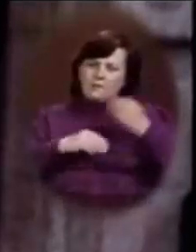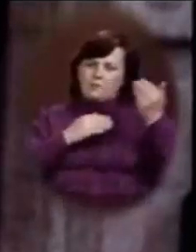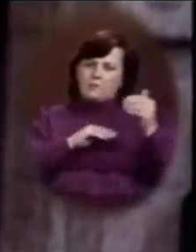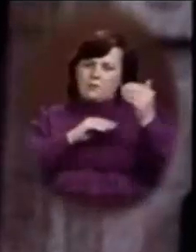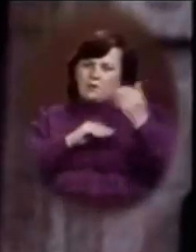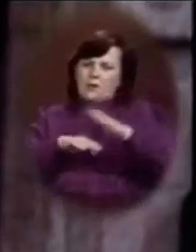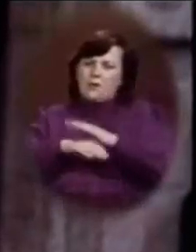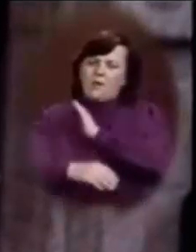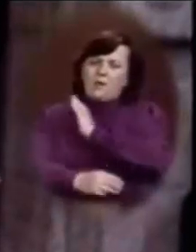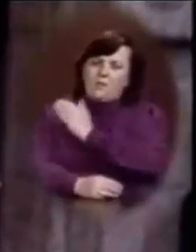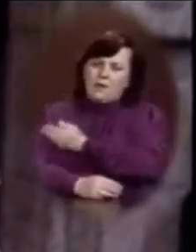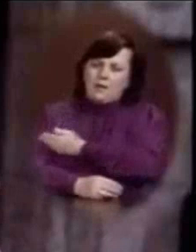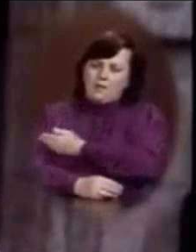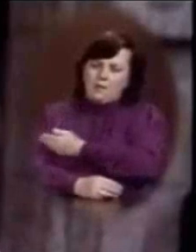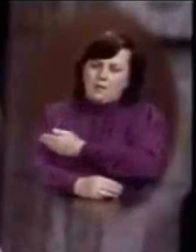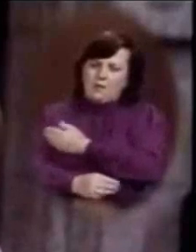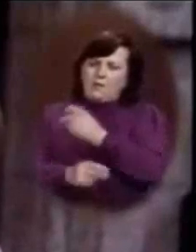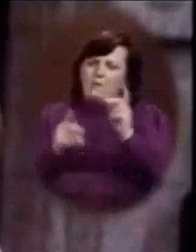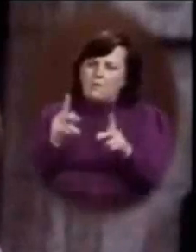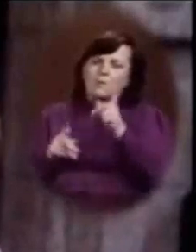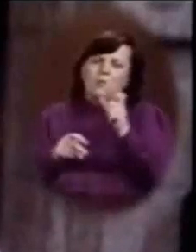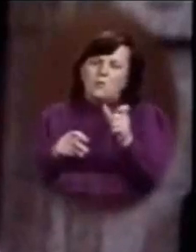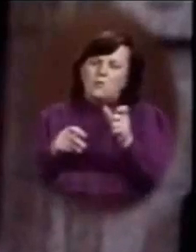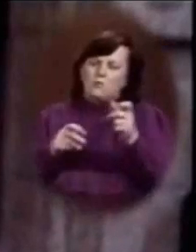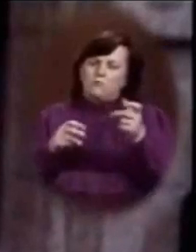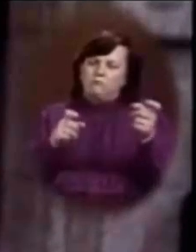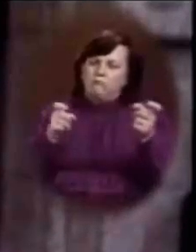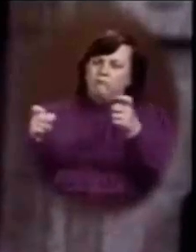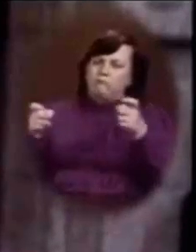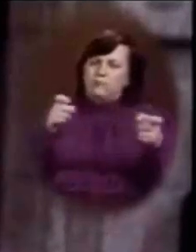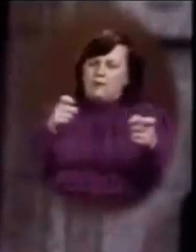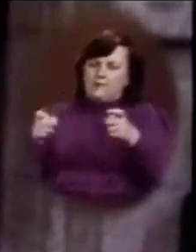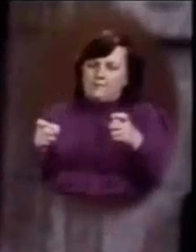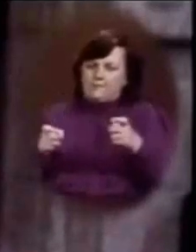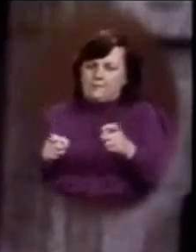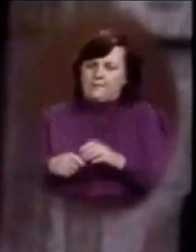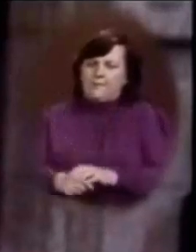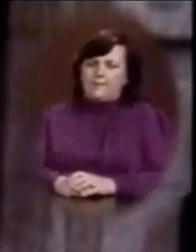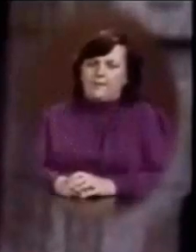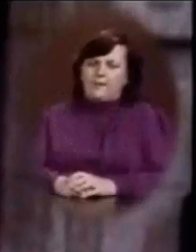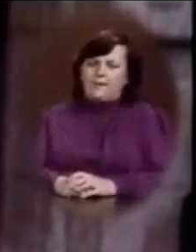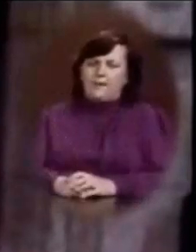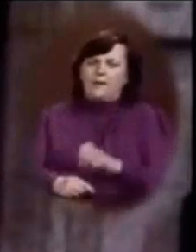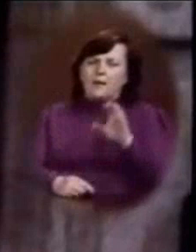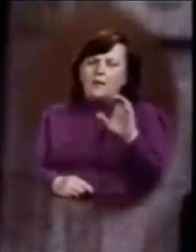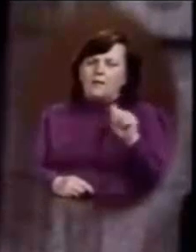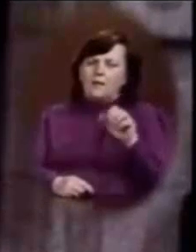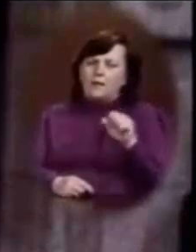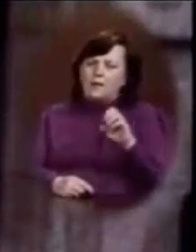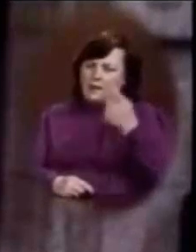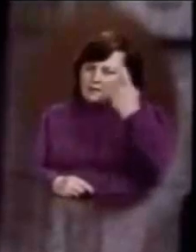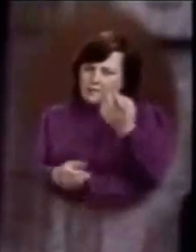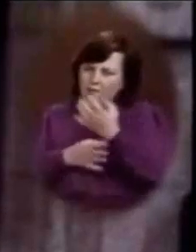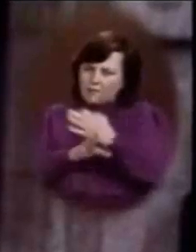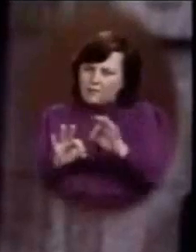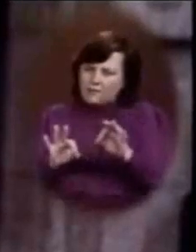the power of those who rule. But the case for freedom can never be merely a